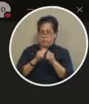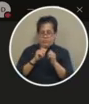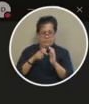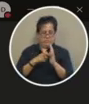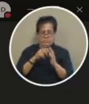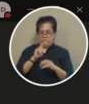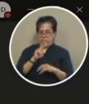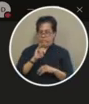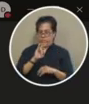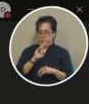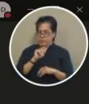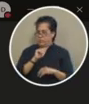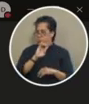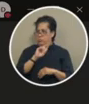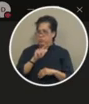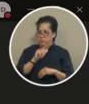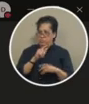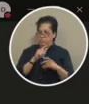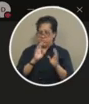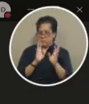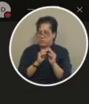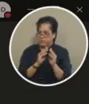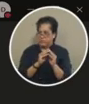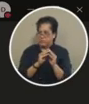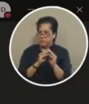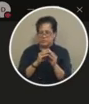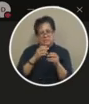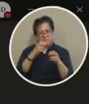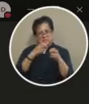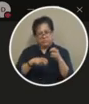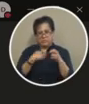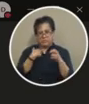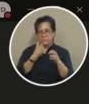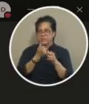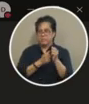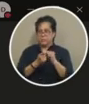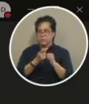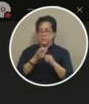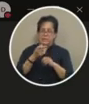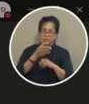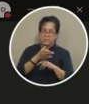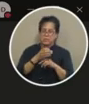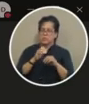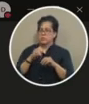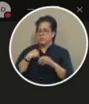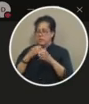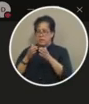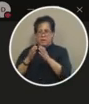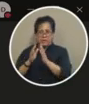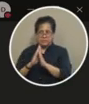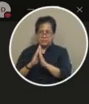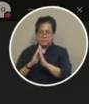virtual conference that we're having, it's rather difficult to get everybody in there. So I would ask